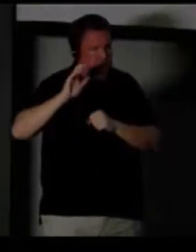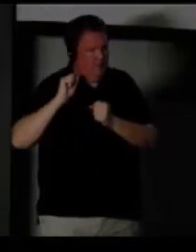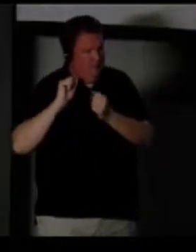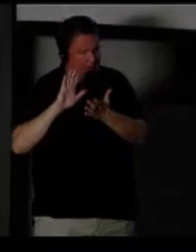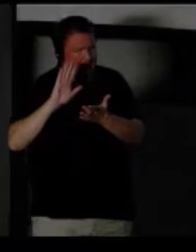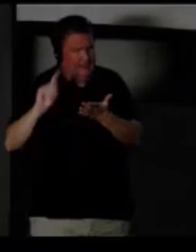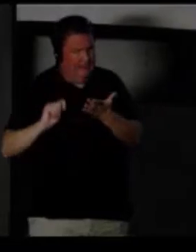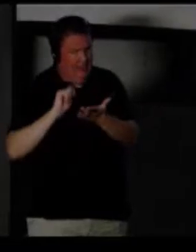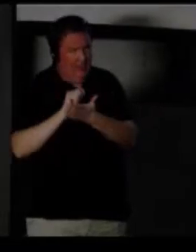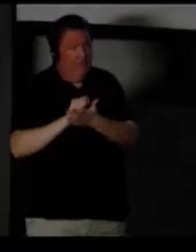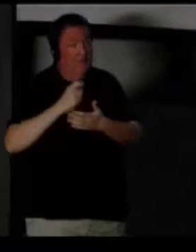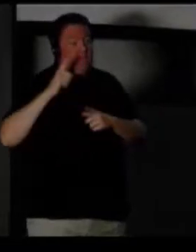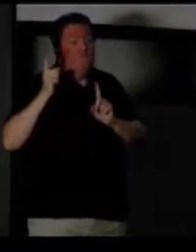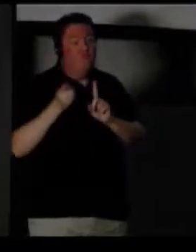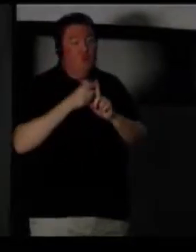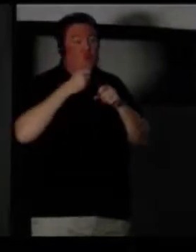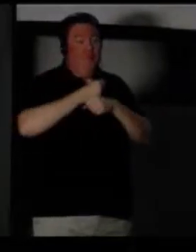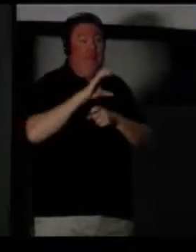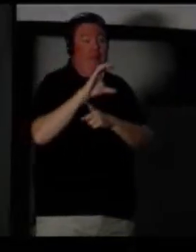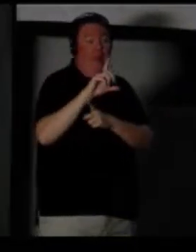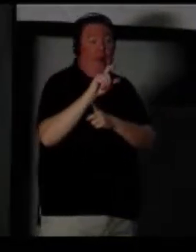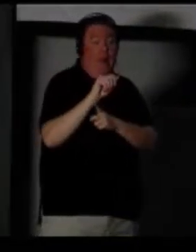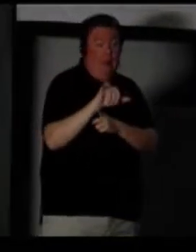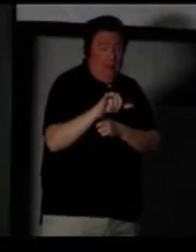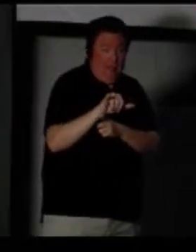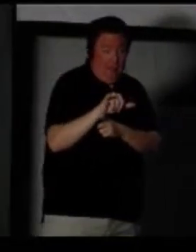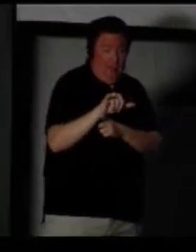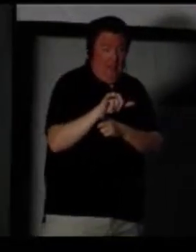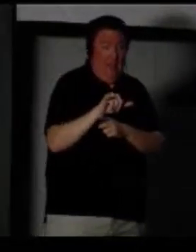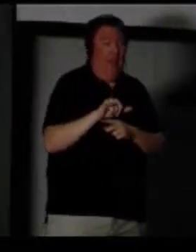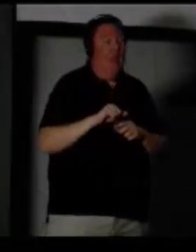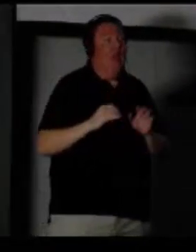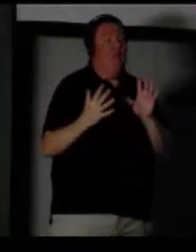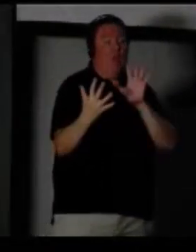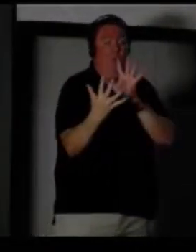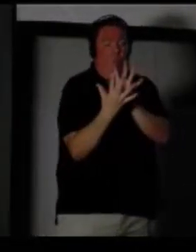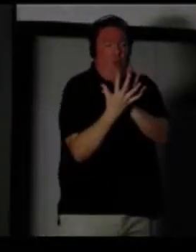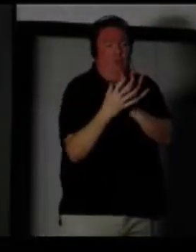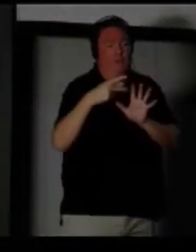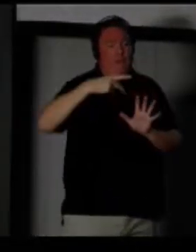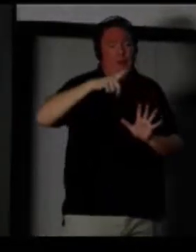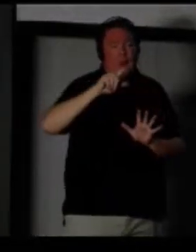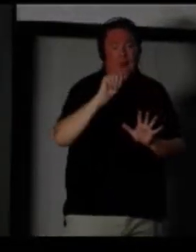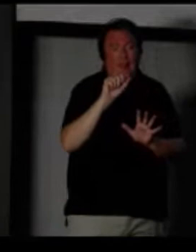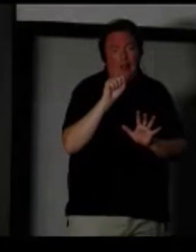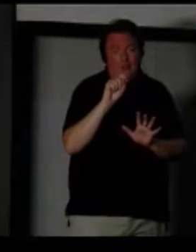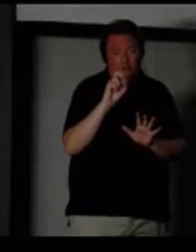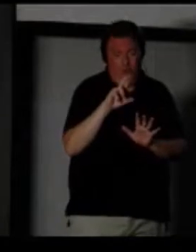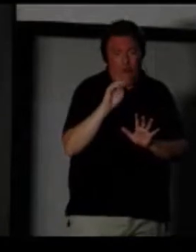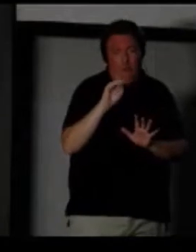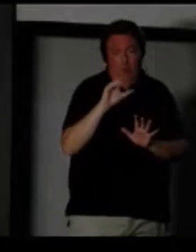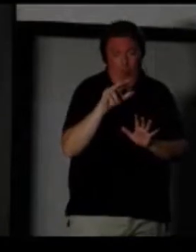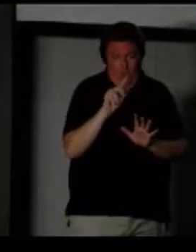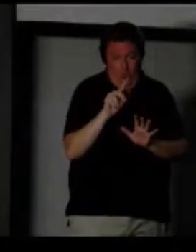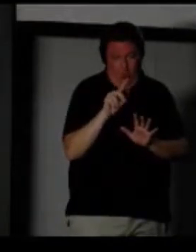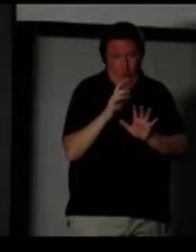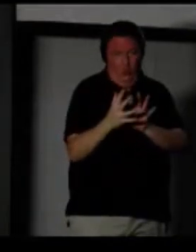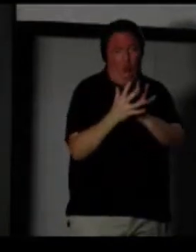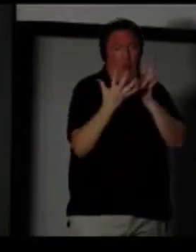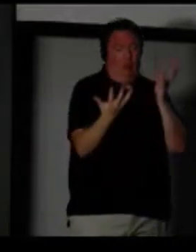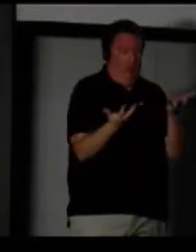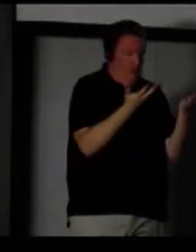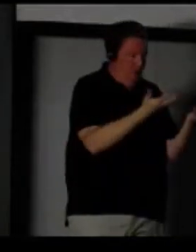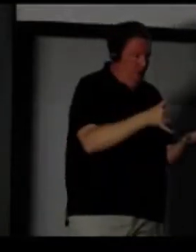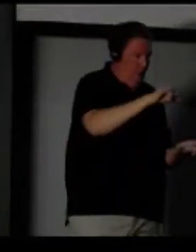a clay design that was then captured in a plaster mold that was then used to create a plaster